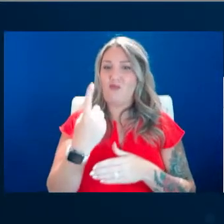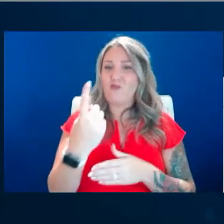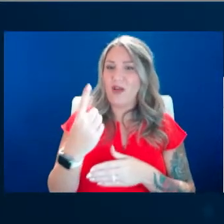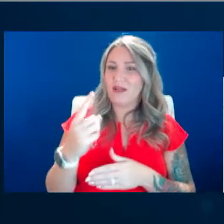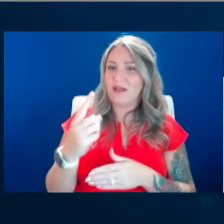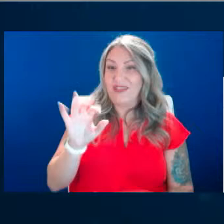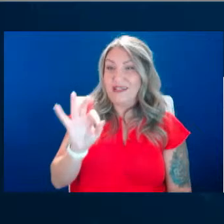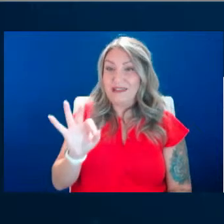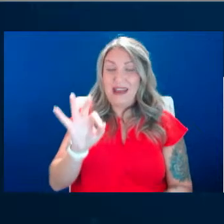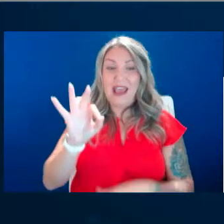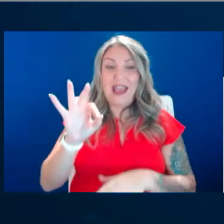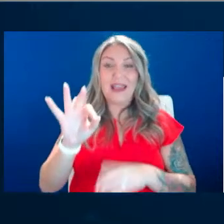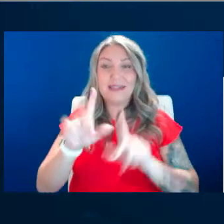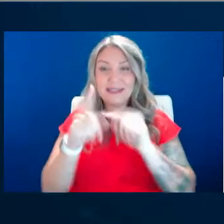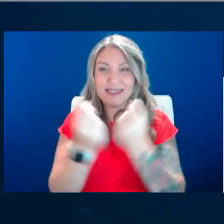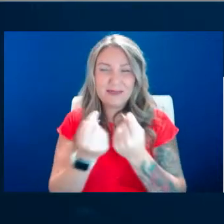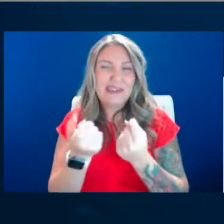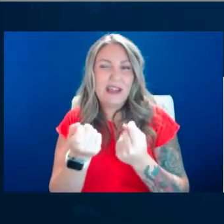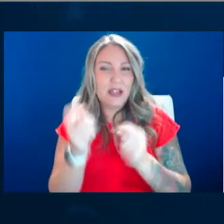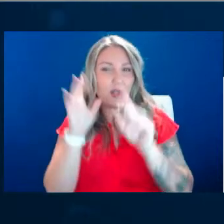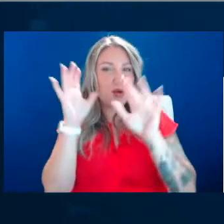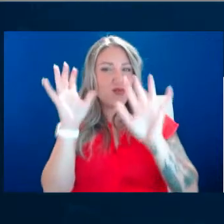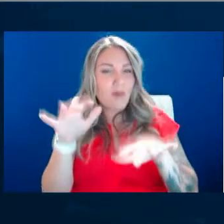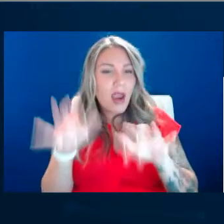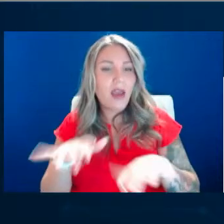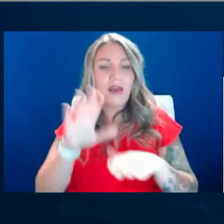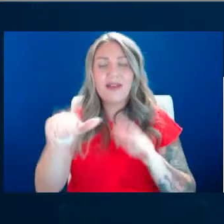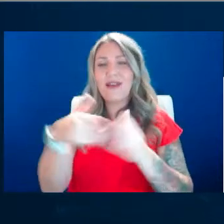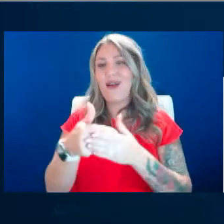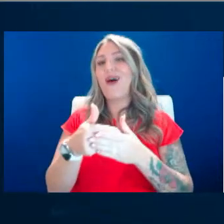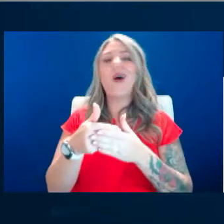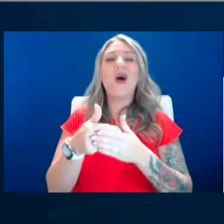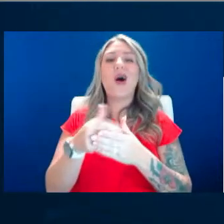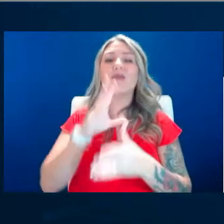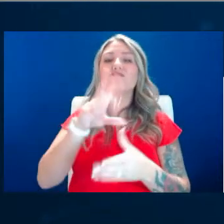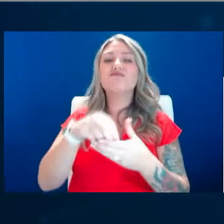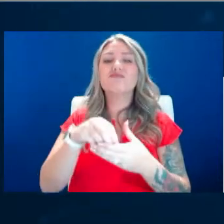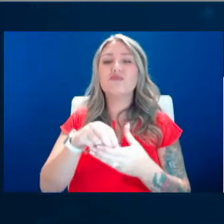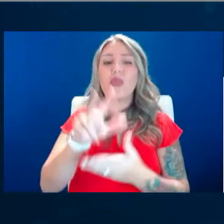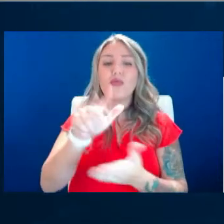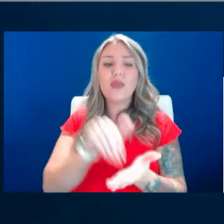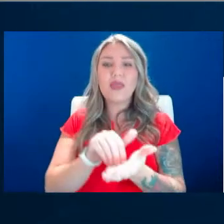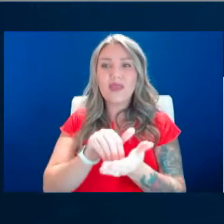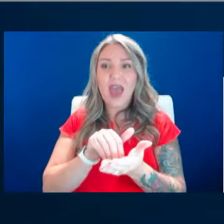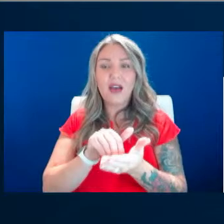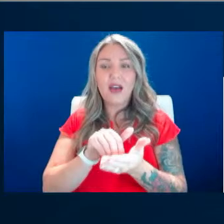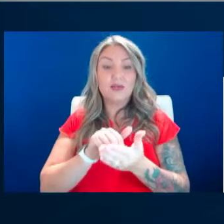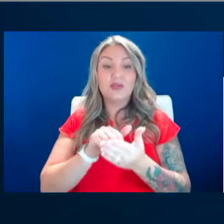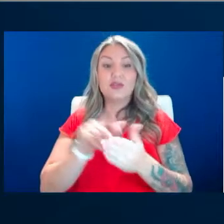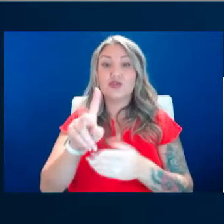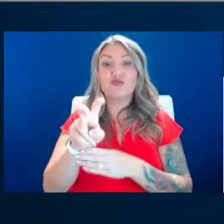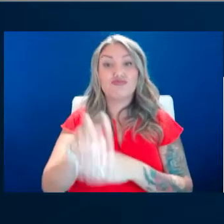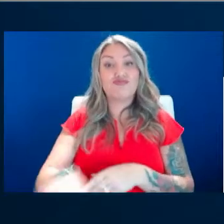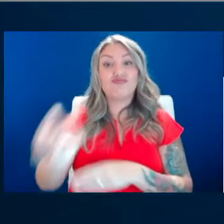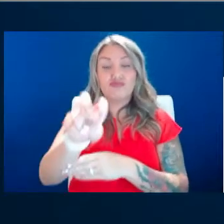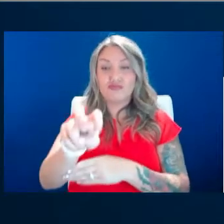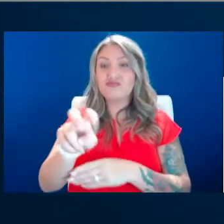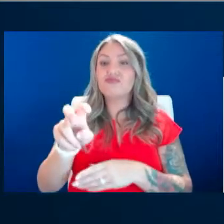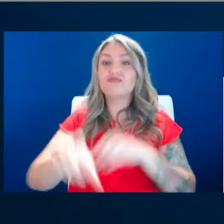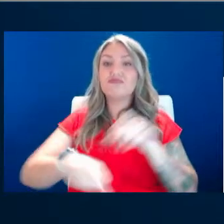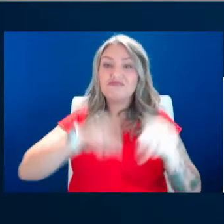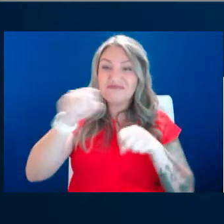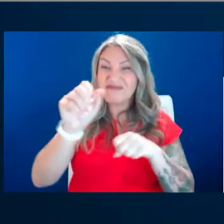yes, a little through the rain. They are all participating in a 3,000-mile relay ride across the United States to raise money for